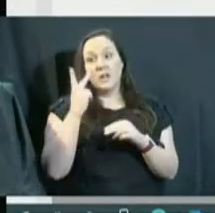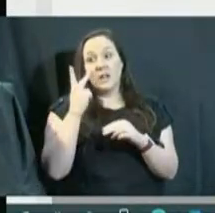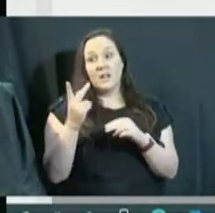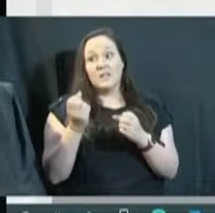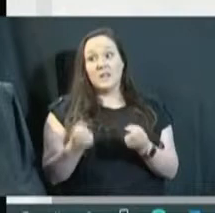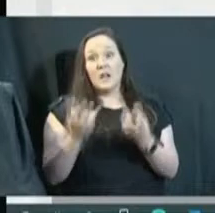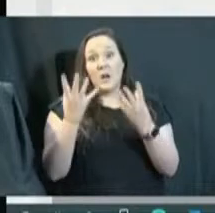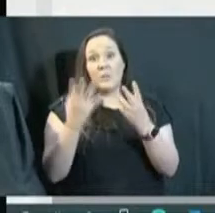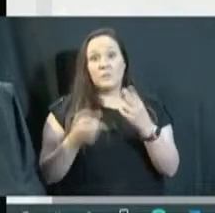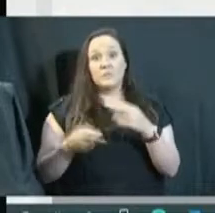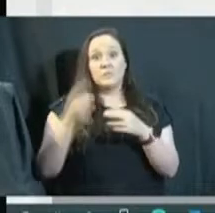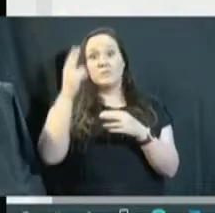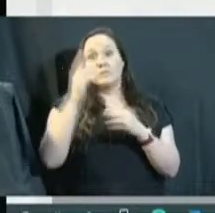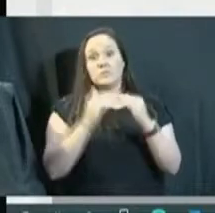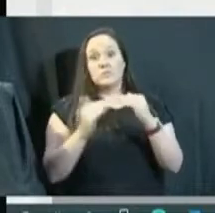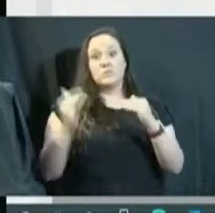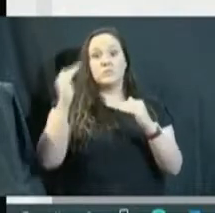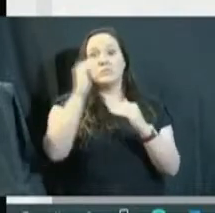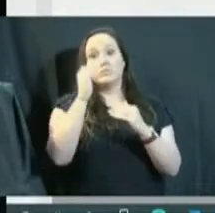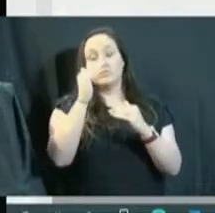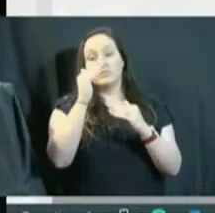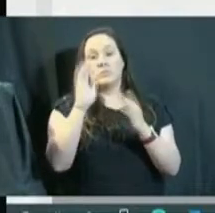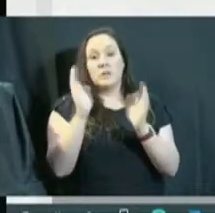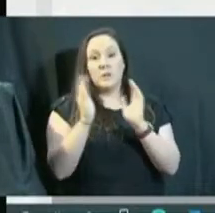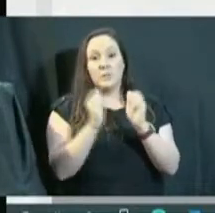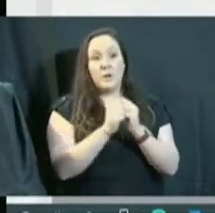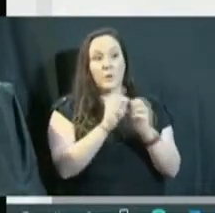got on September 10th compared to the winter peak.